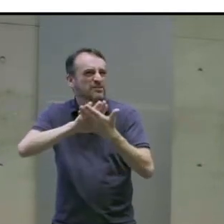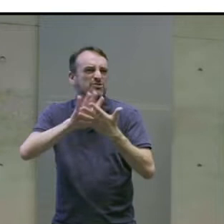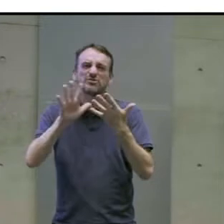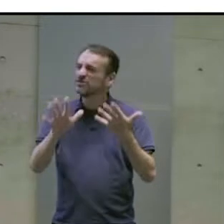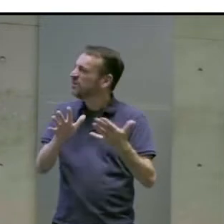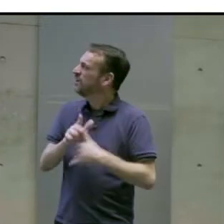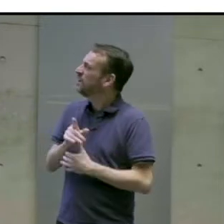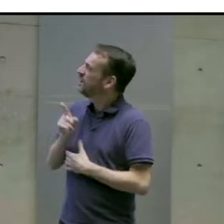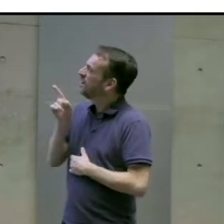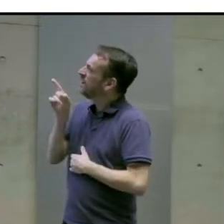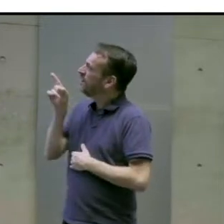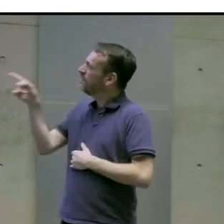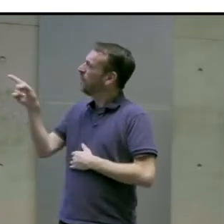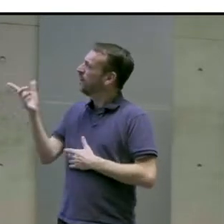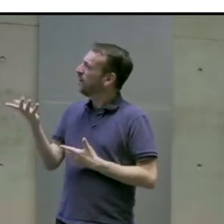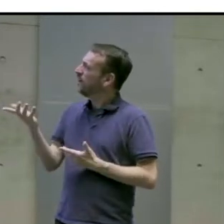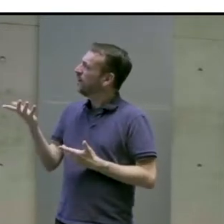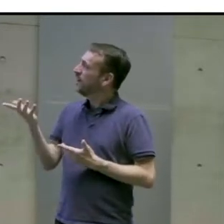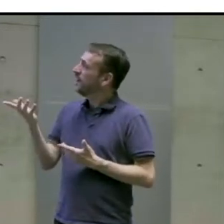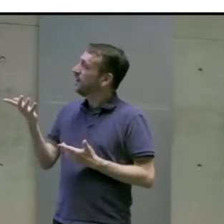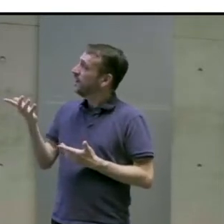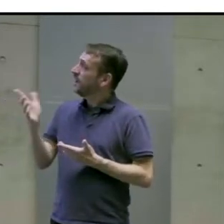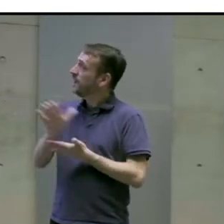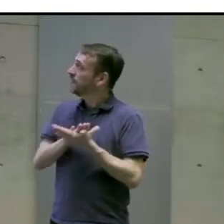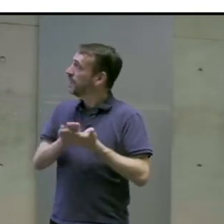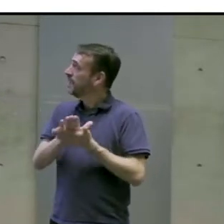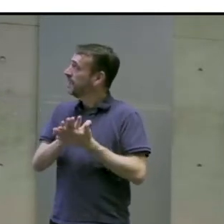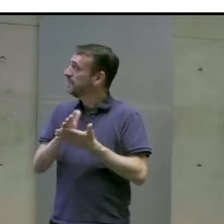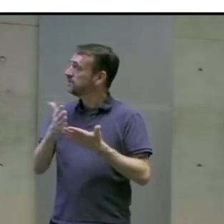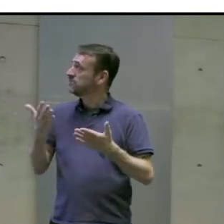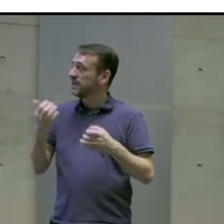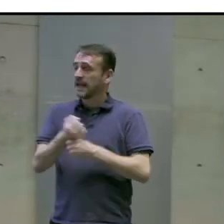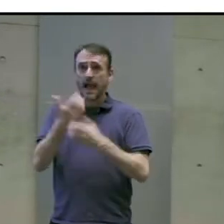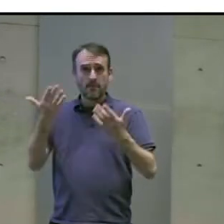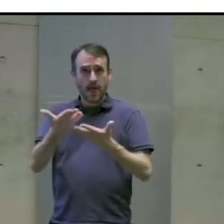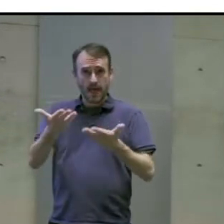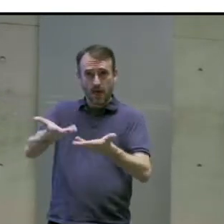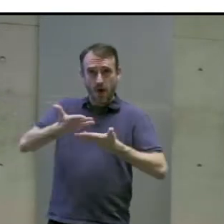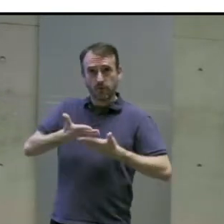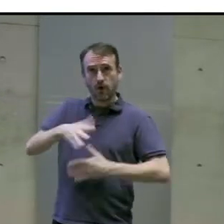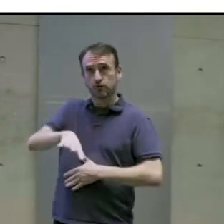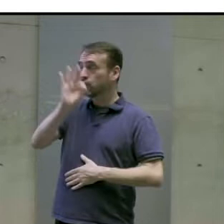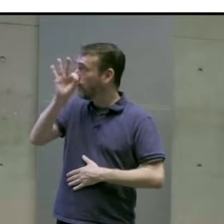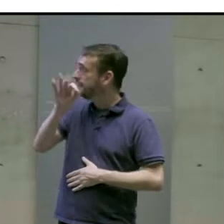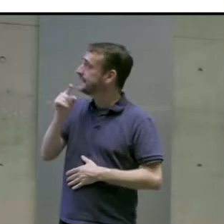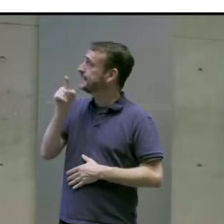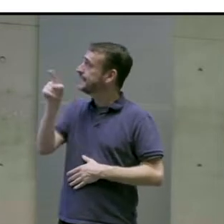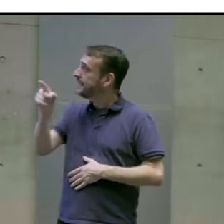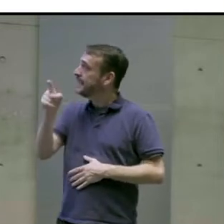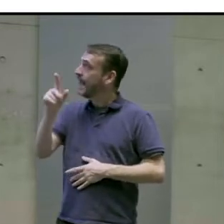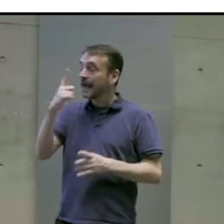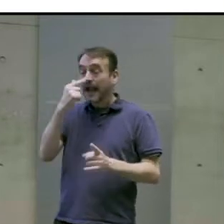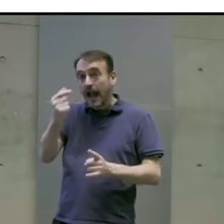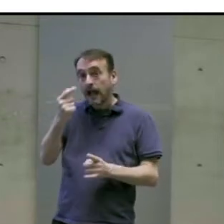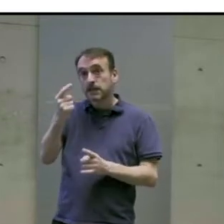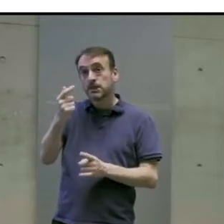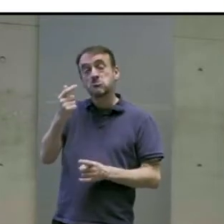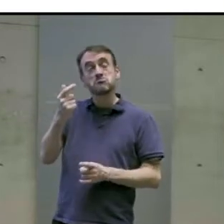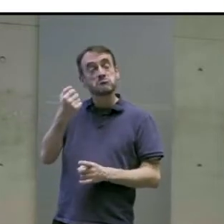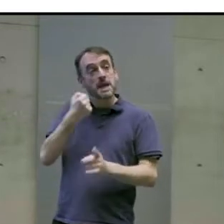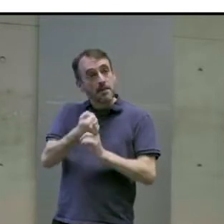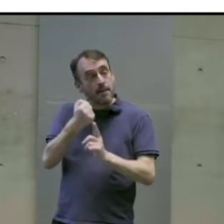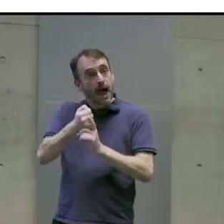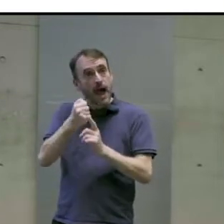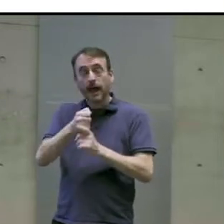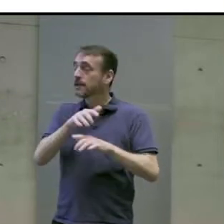on pacing, strategy, player emotions, and/or player engagement. It doesn't have to be all of them, but it usually has some sort of meaning within your game, and it's